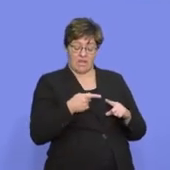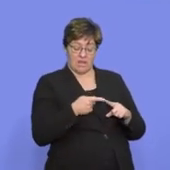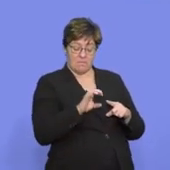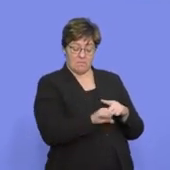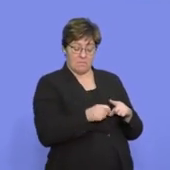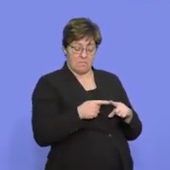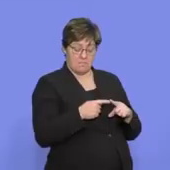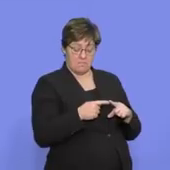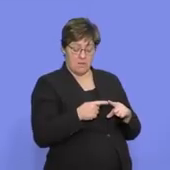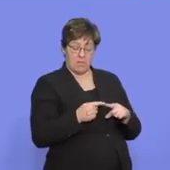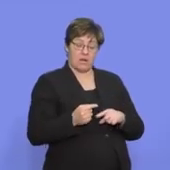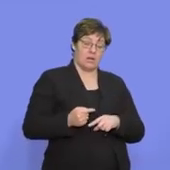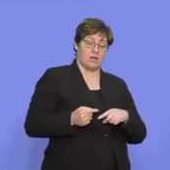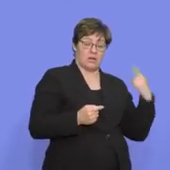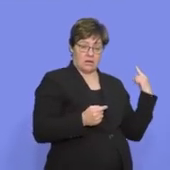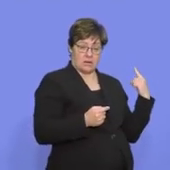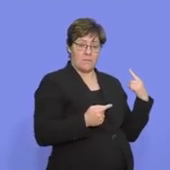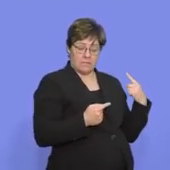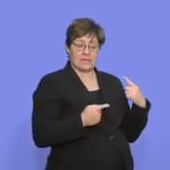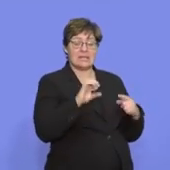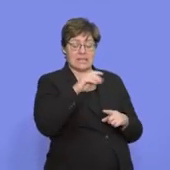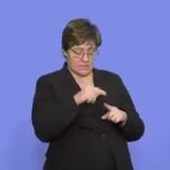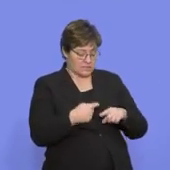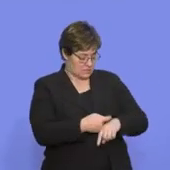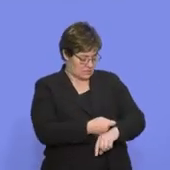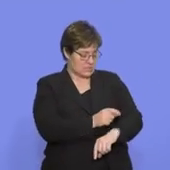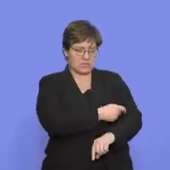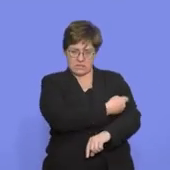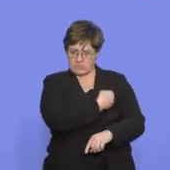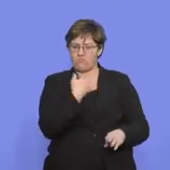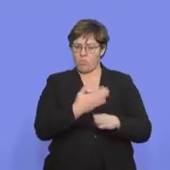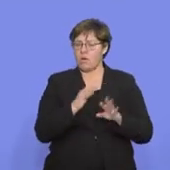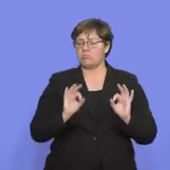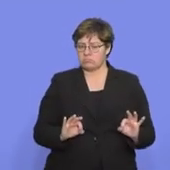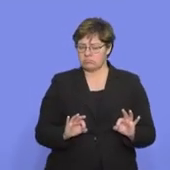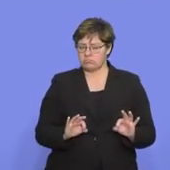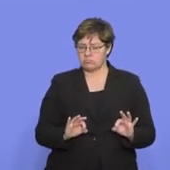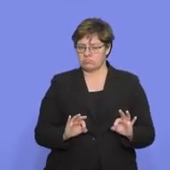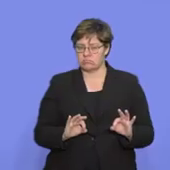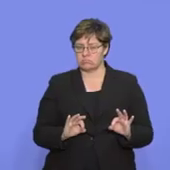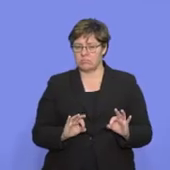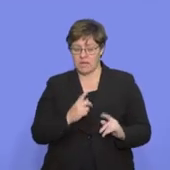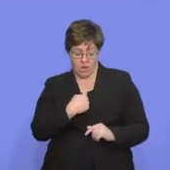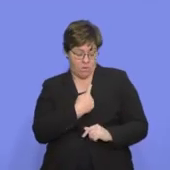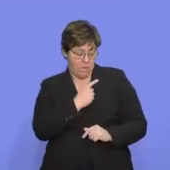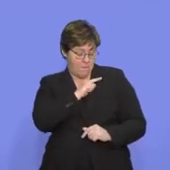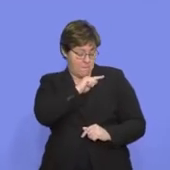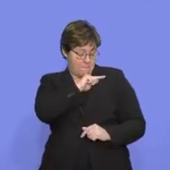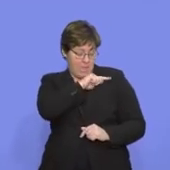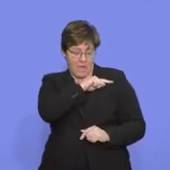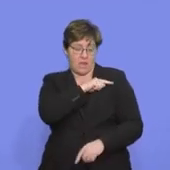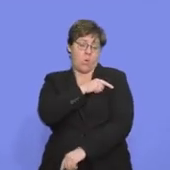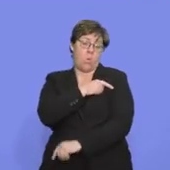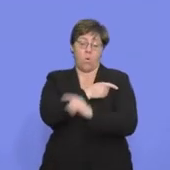neuron from your senses, your sensory neuron, is still working. but you're not reacting, you're not doing